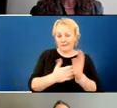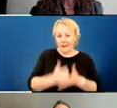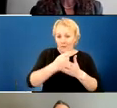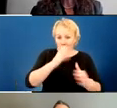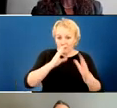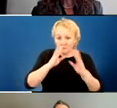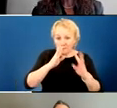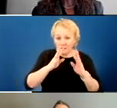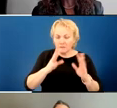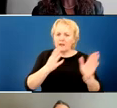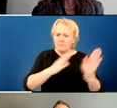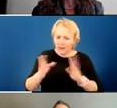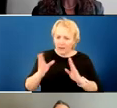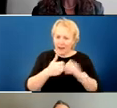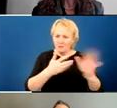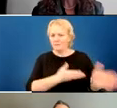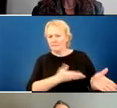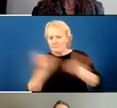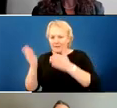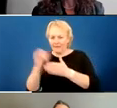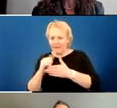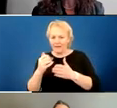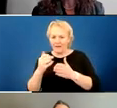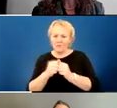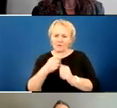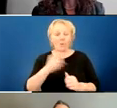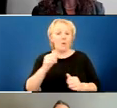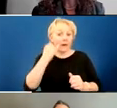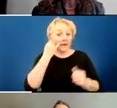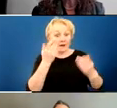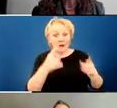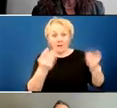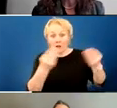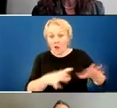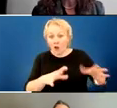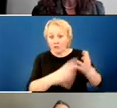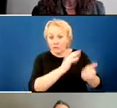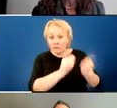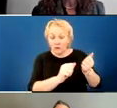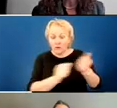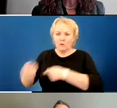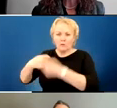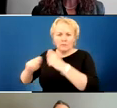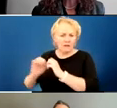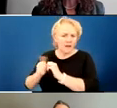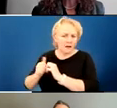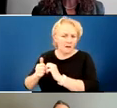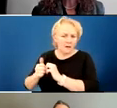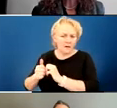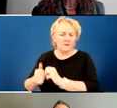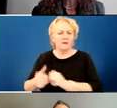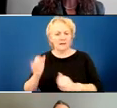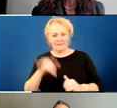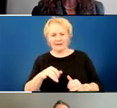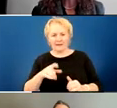how you'll evacuate with those devices or how you'll replace them if it's lost or destroyed. You know, you'll see this